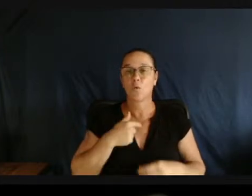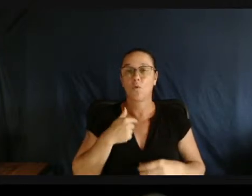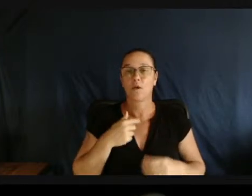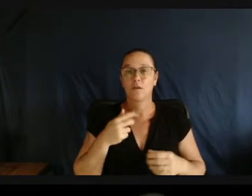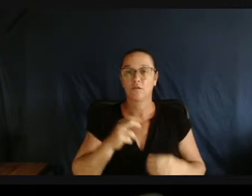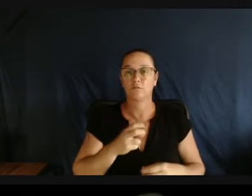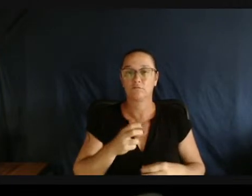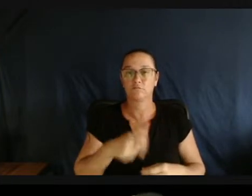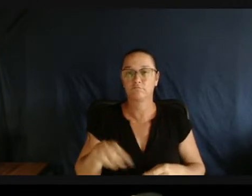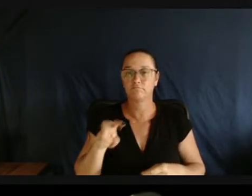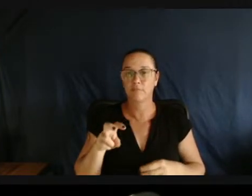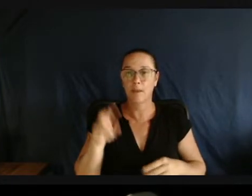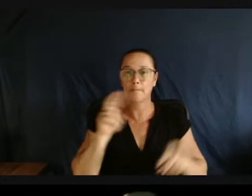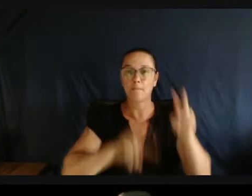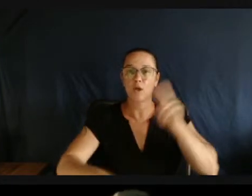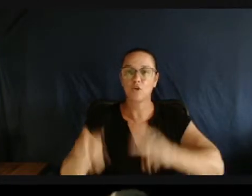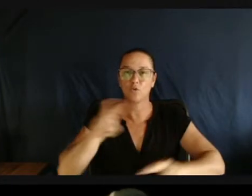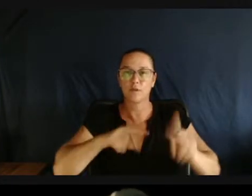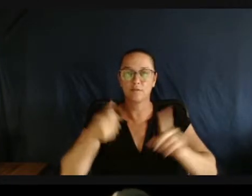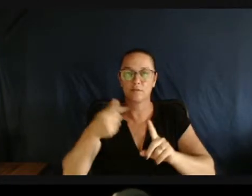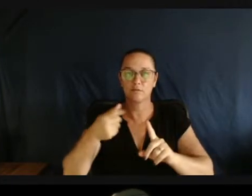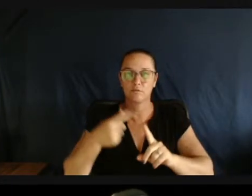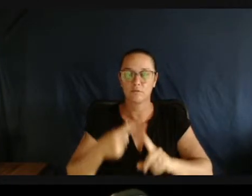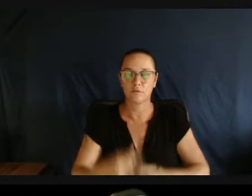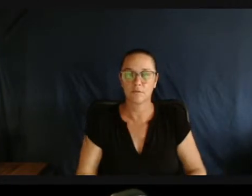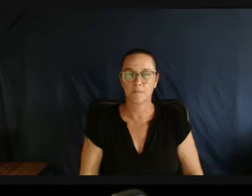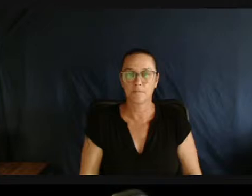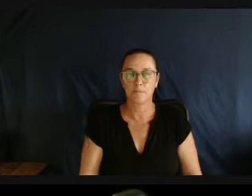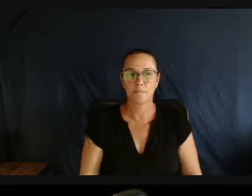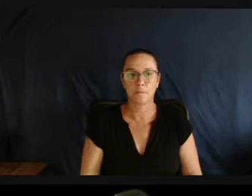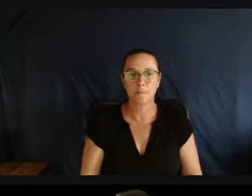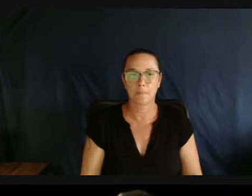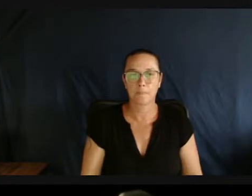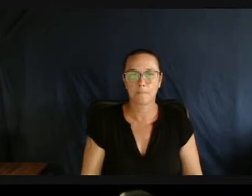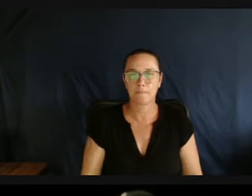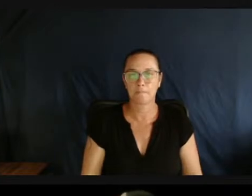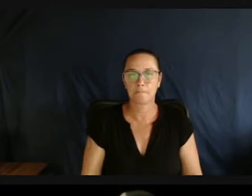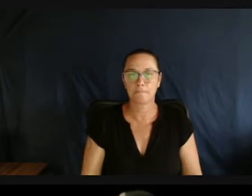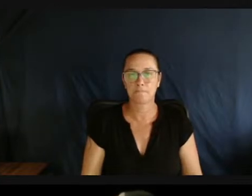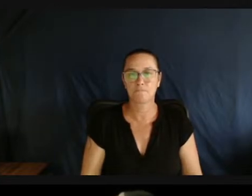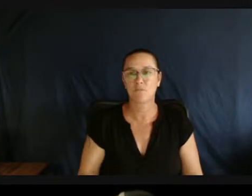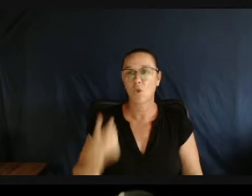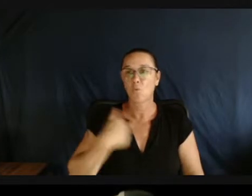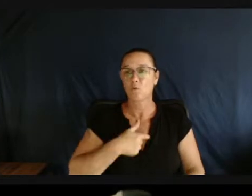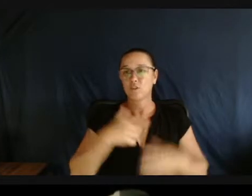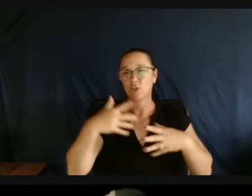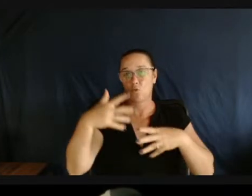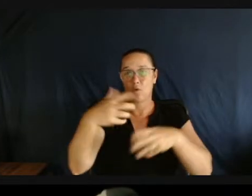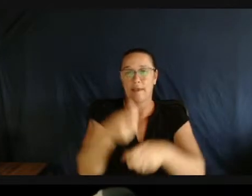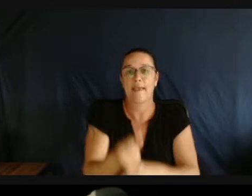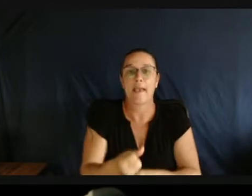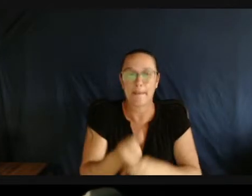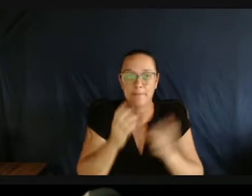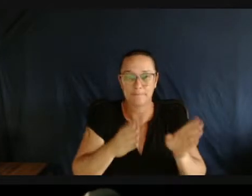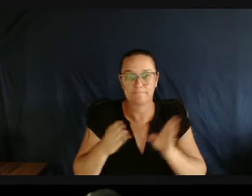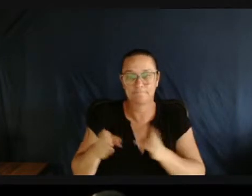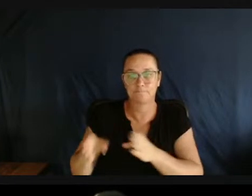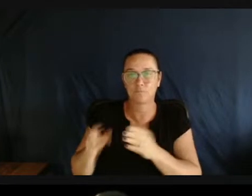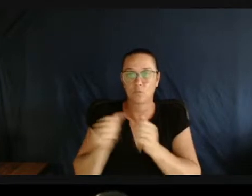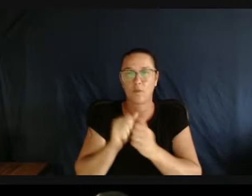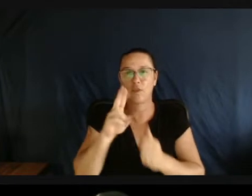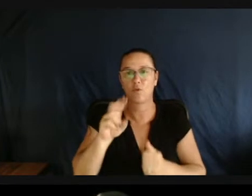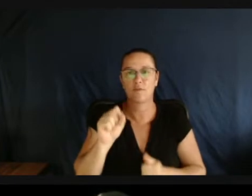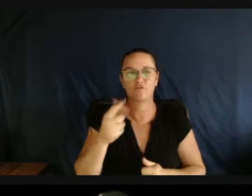monitoring signals. And we'll start by just recapping our sequence with the USGS notices